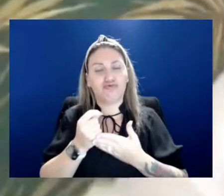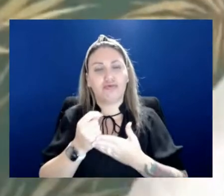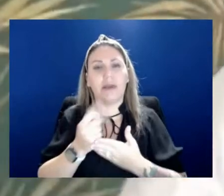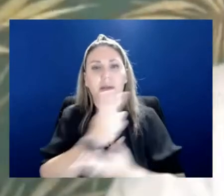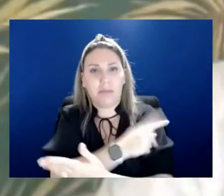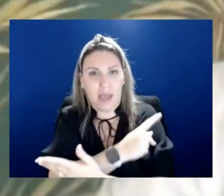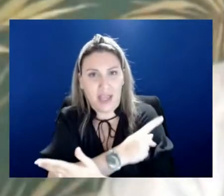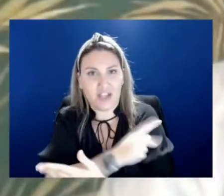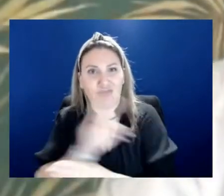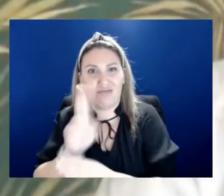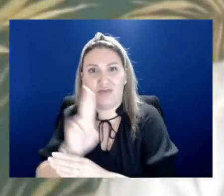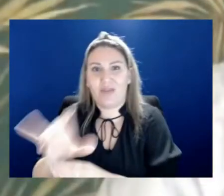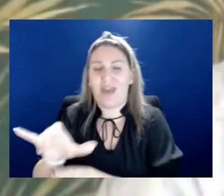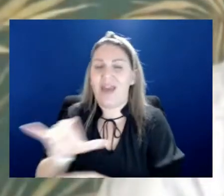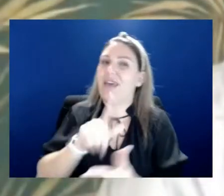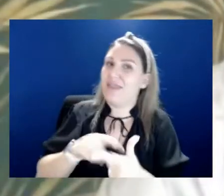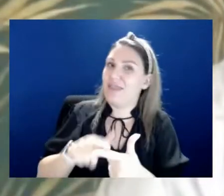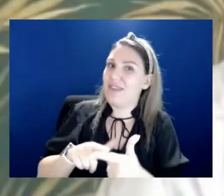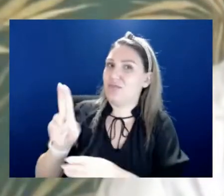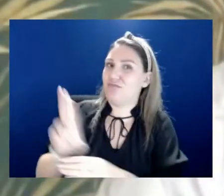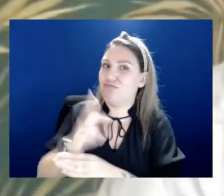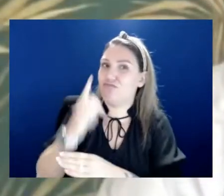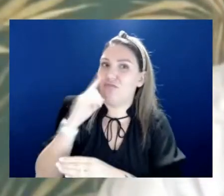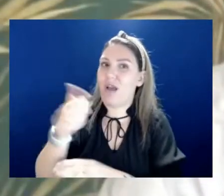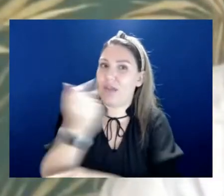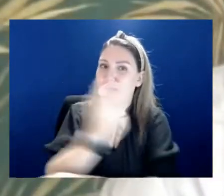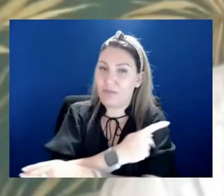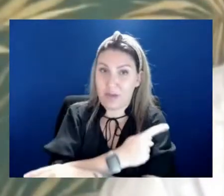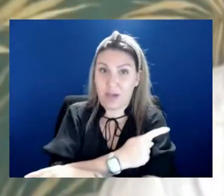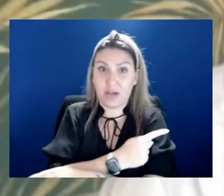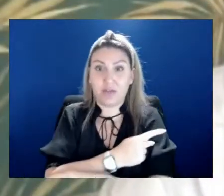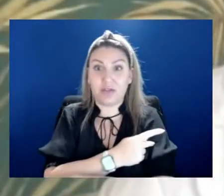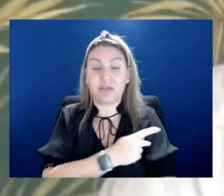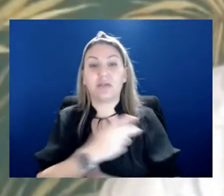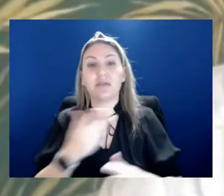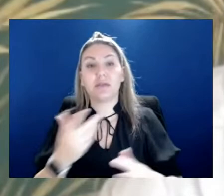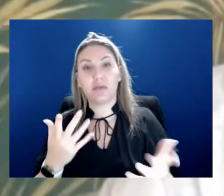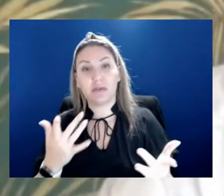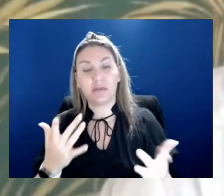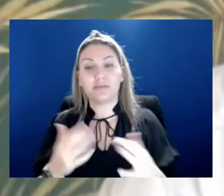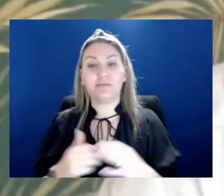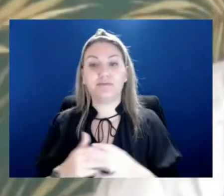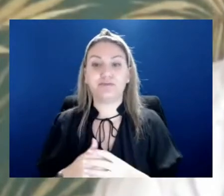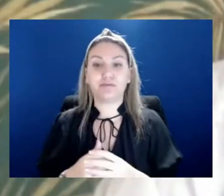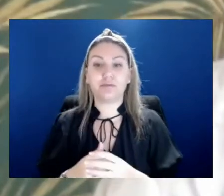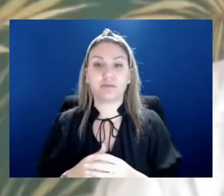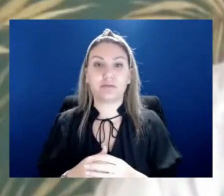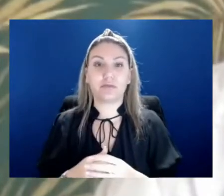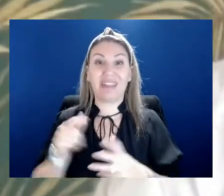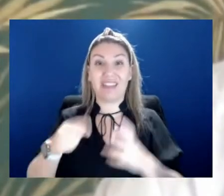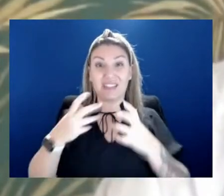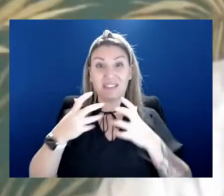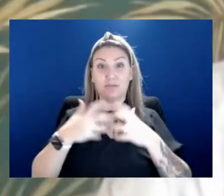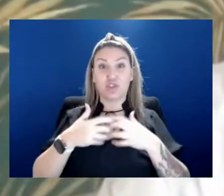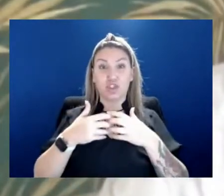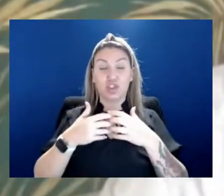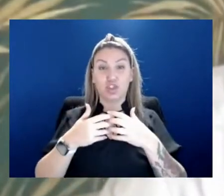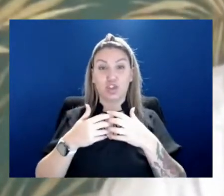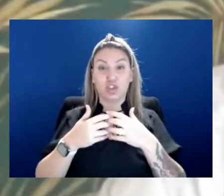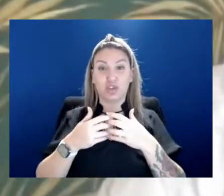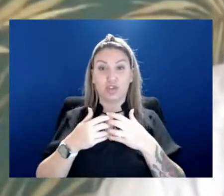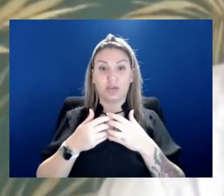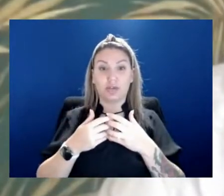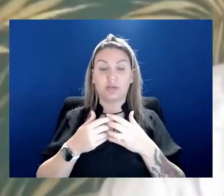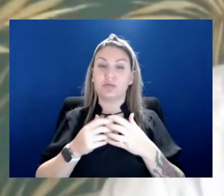treat another patient. Because without this VAC machine, it's very